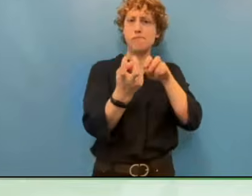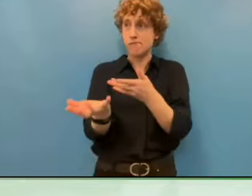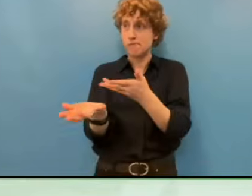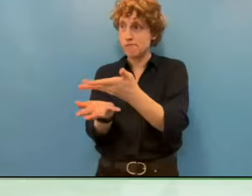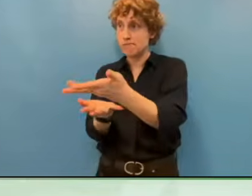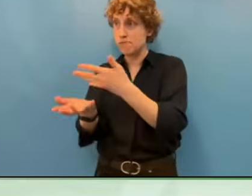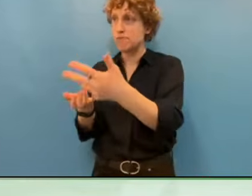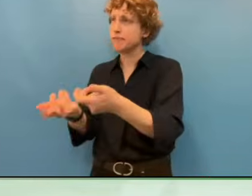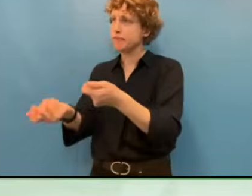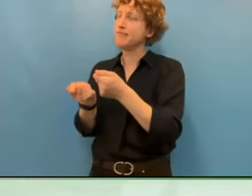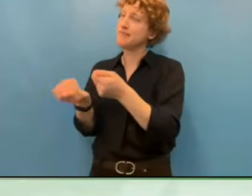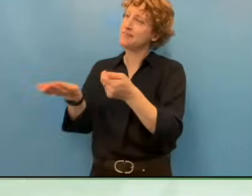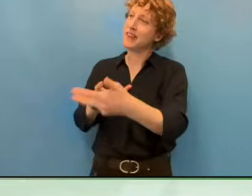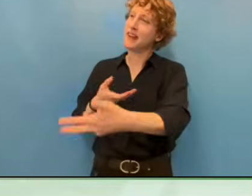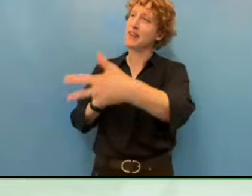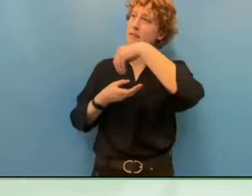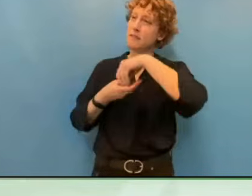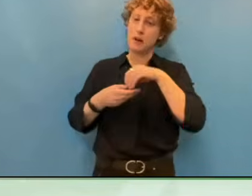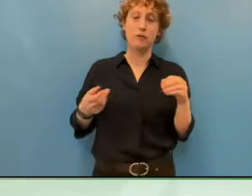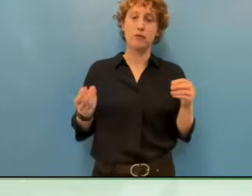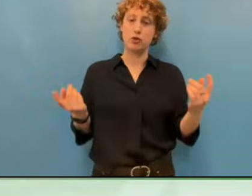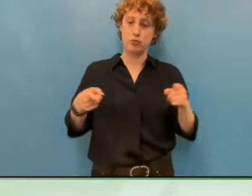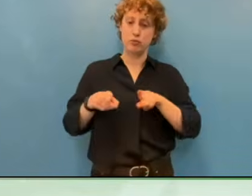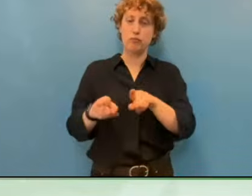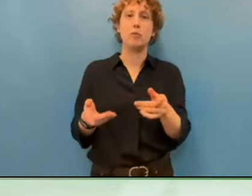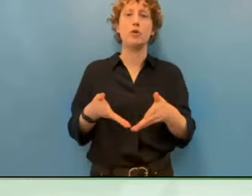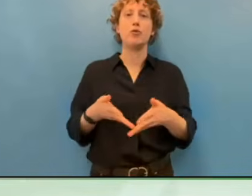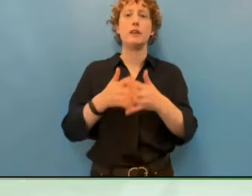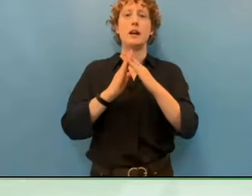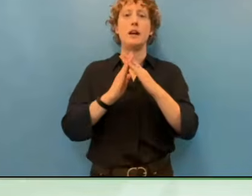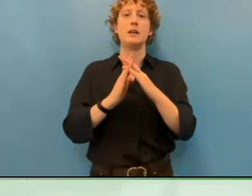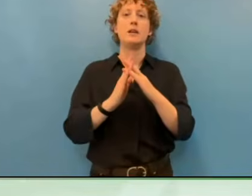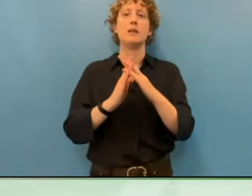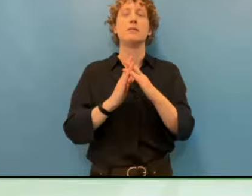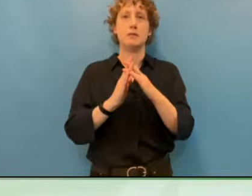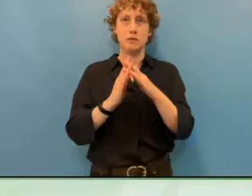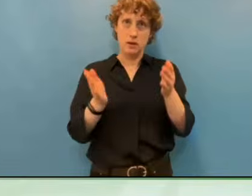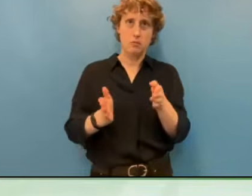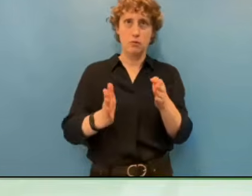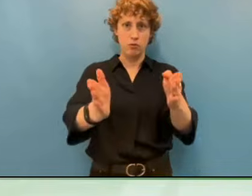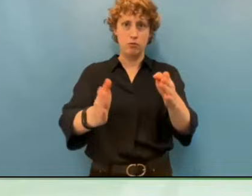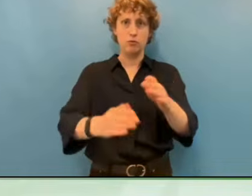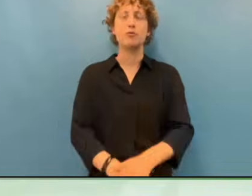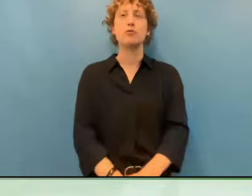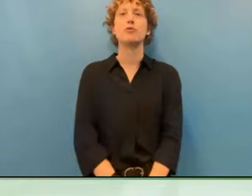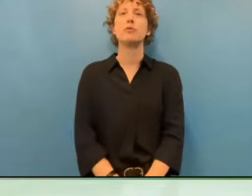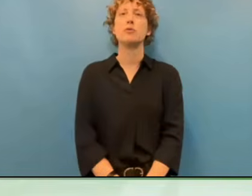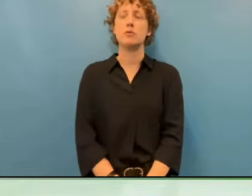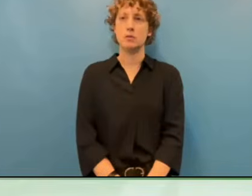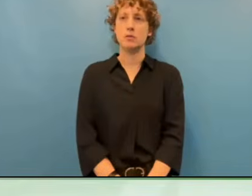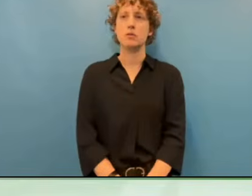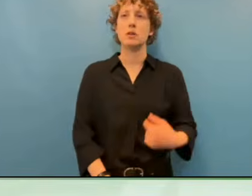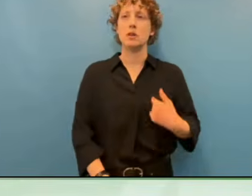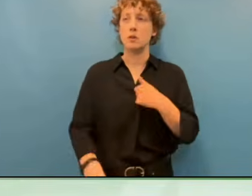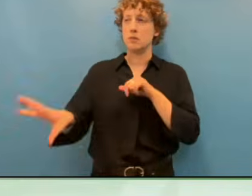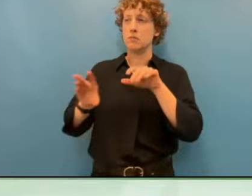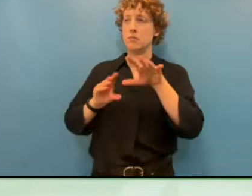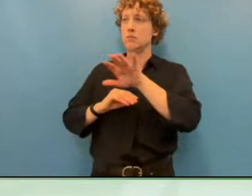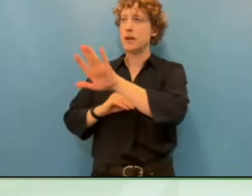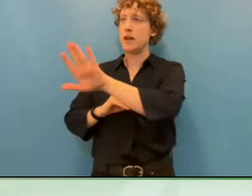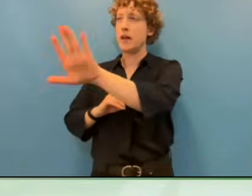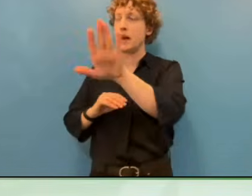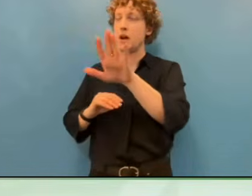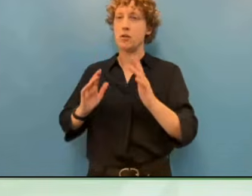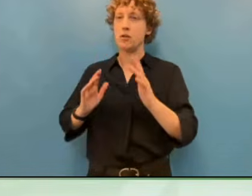them in a co-creation approach so we really can get those valuable examples which help us to design a